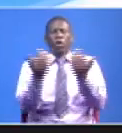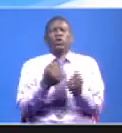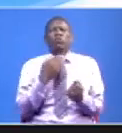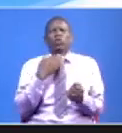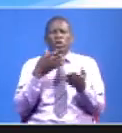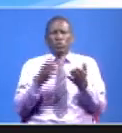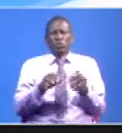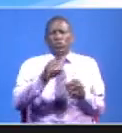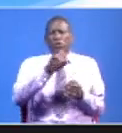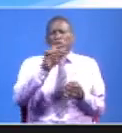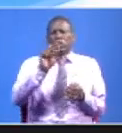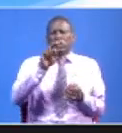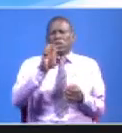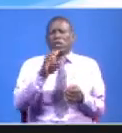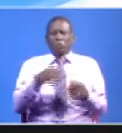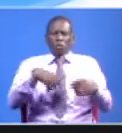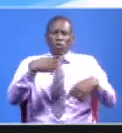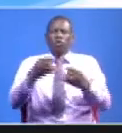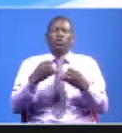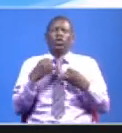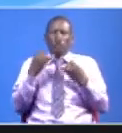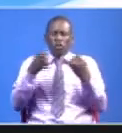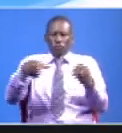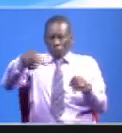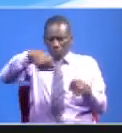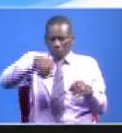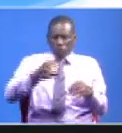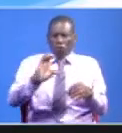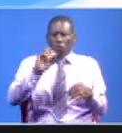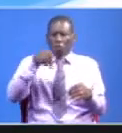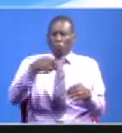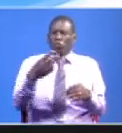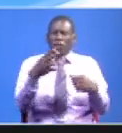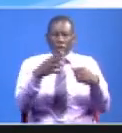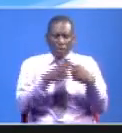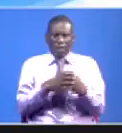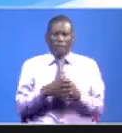world wants. Now, Zainab will continue to be bringing us up to speed